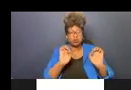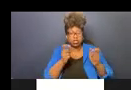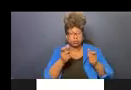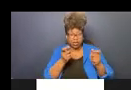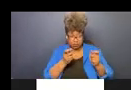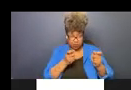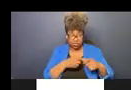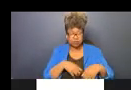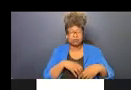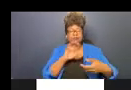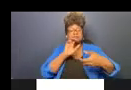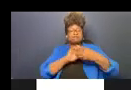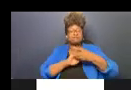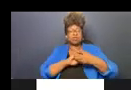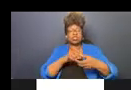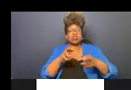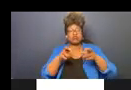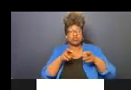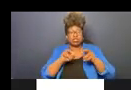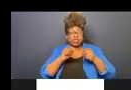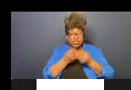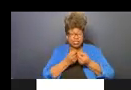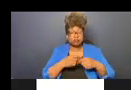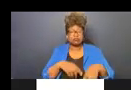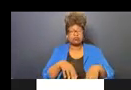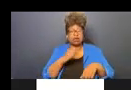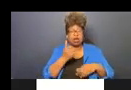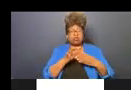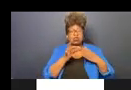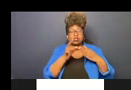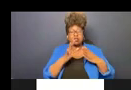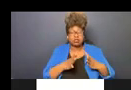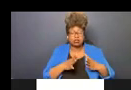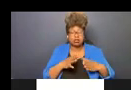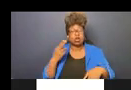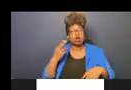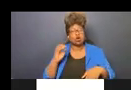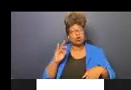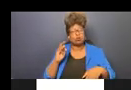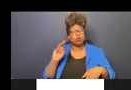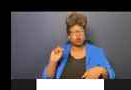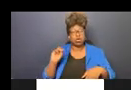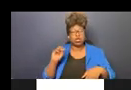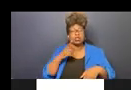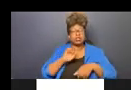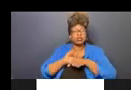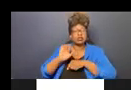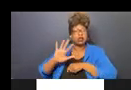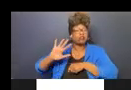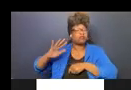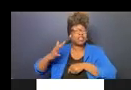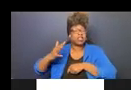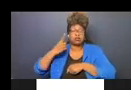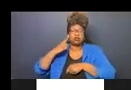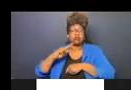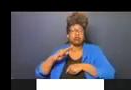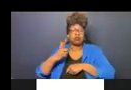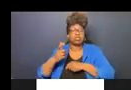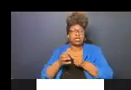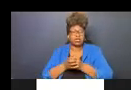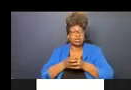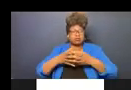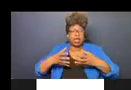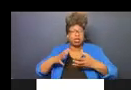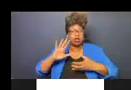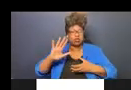the region team, and other stakeholders. And Hoboken also submitted a 5th for the expansion of their resilience